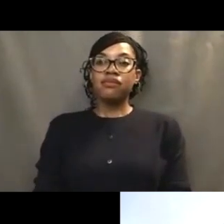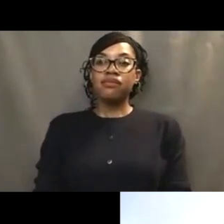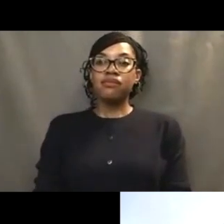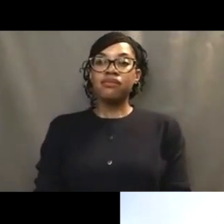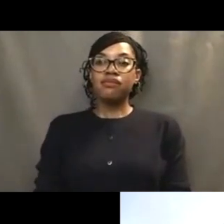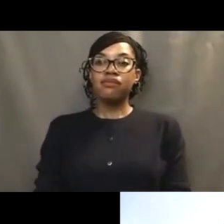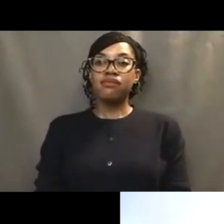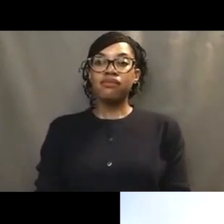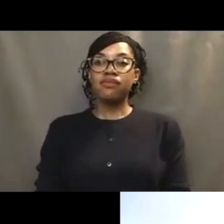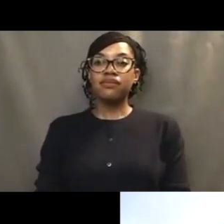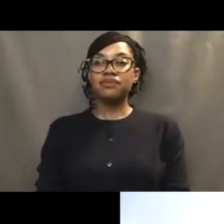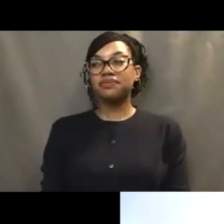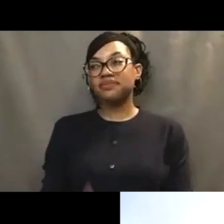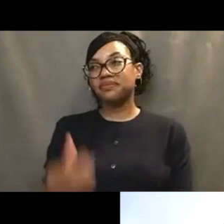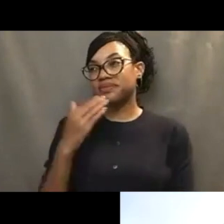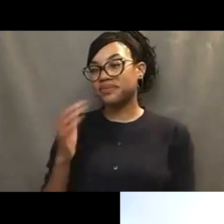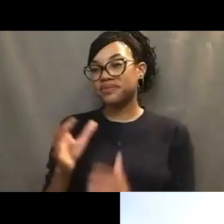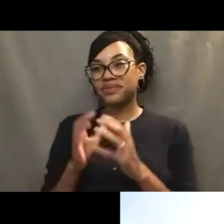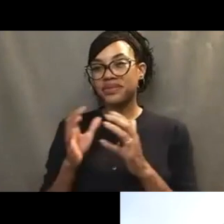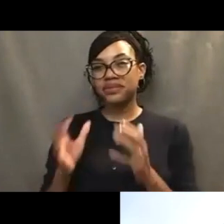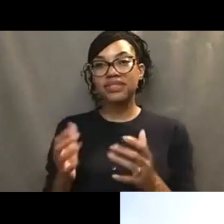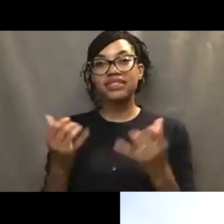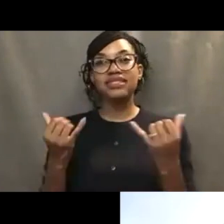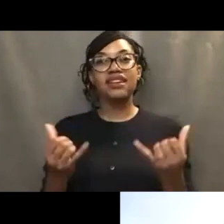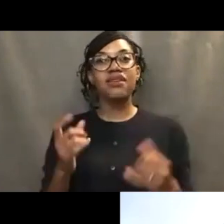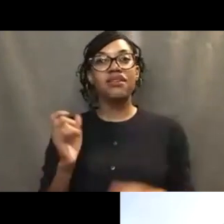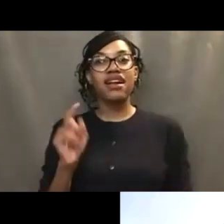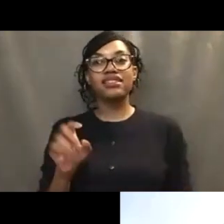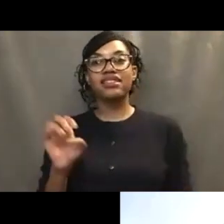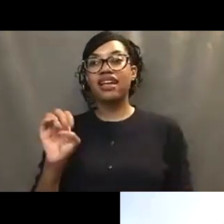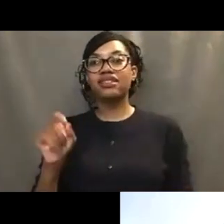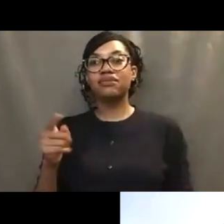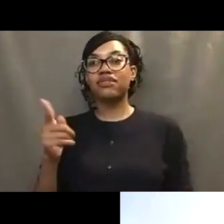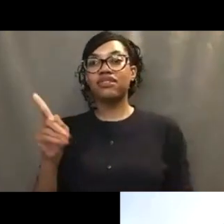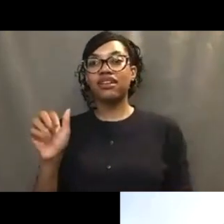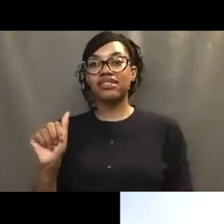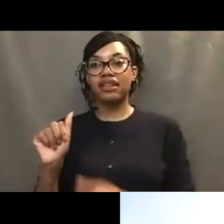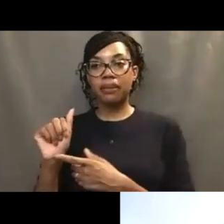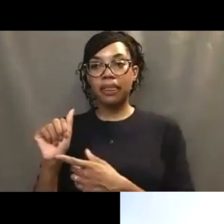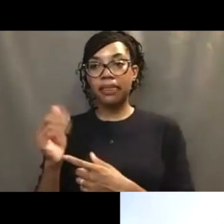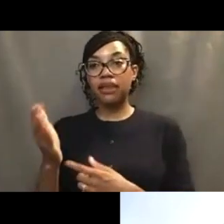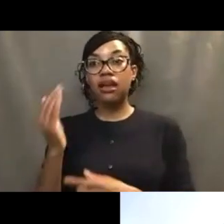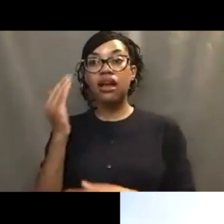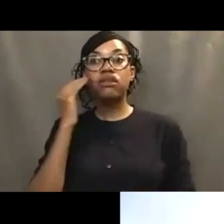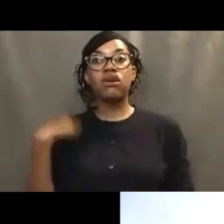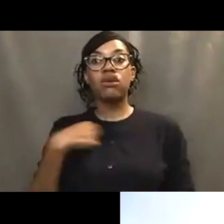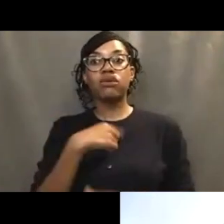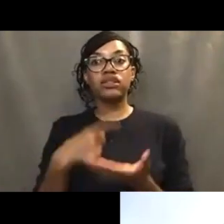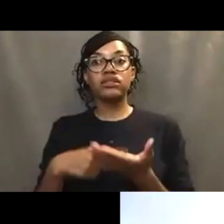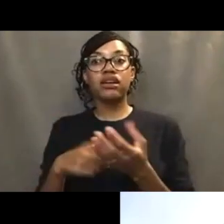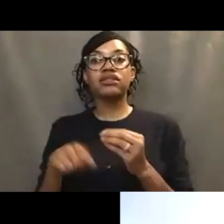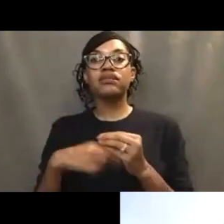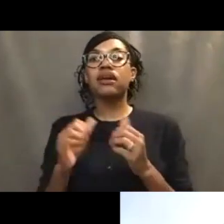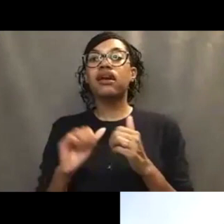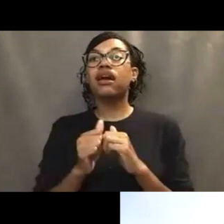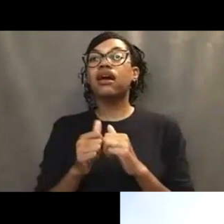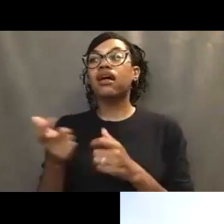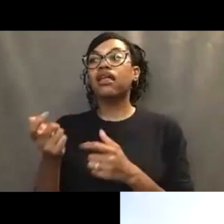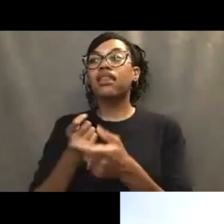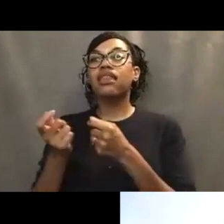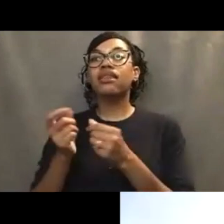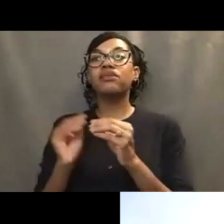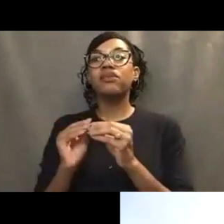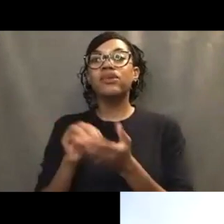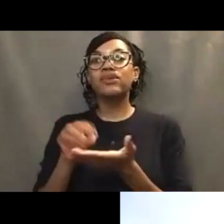Thank you so much. So I want to ask you, Esperanza, I know we talked about how to engage students more or how the students can engage